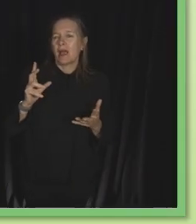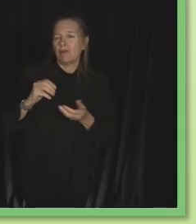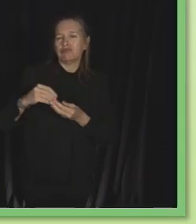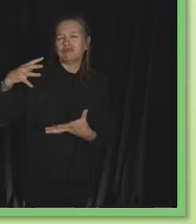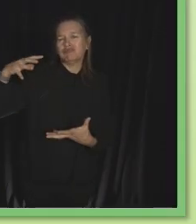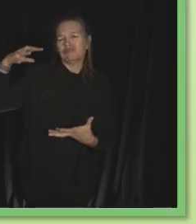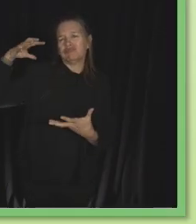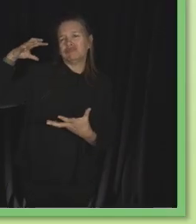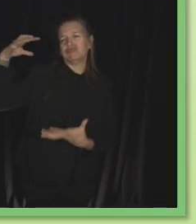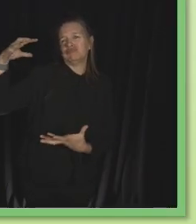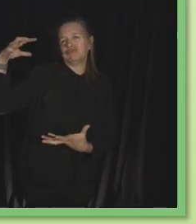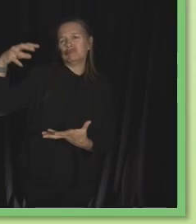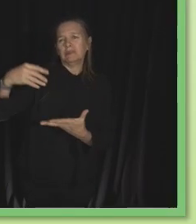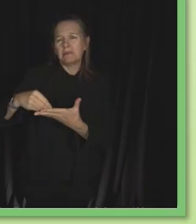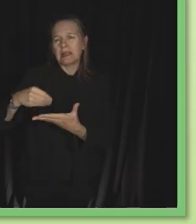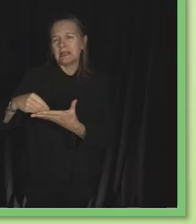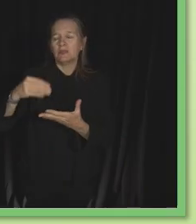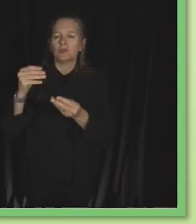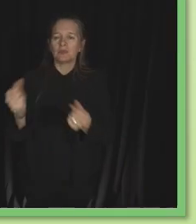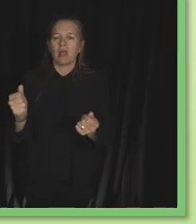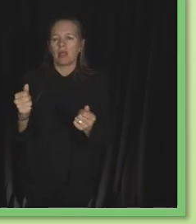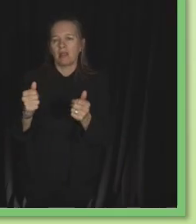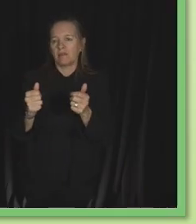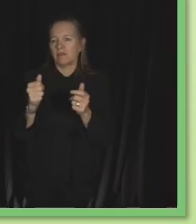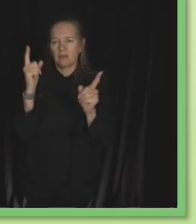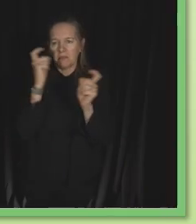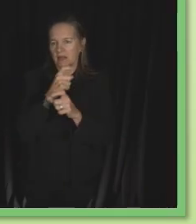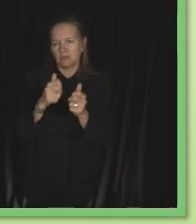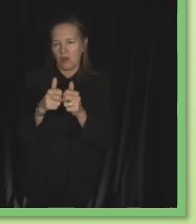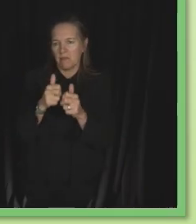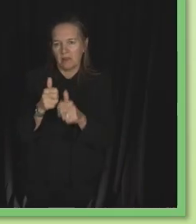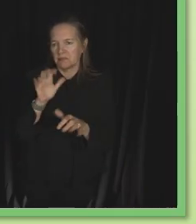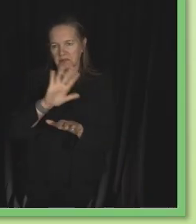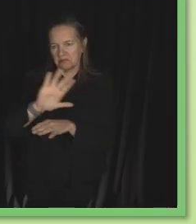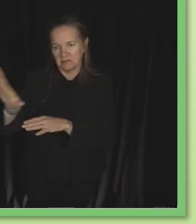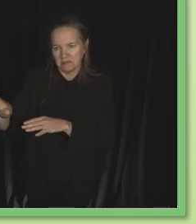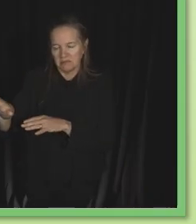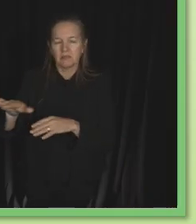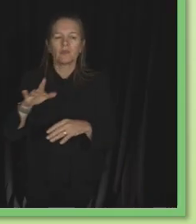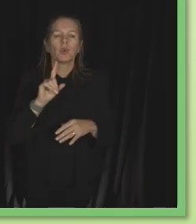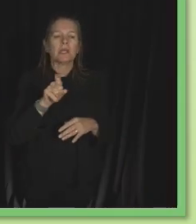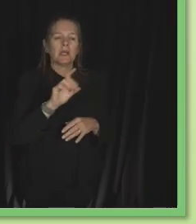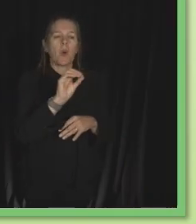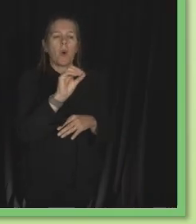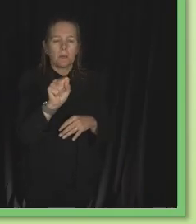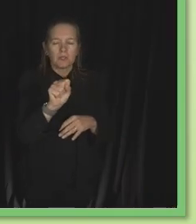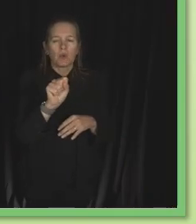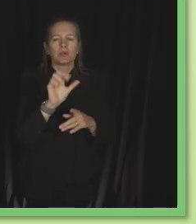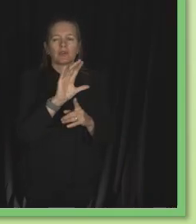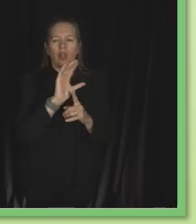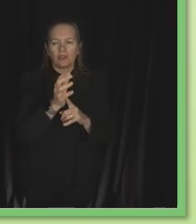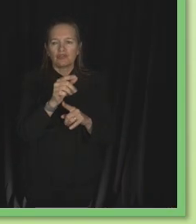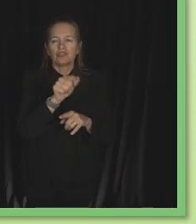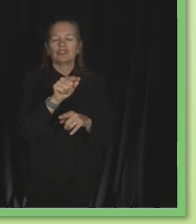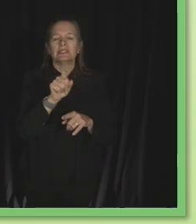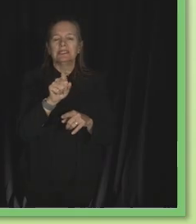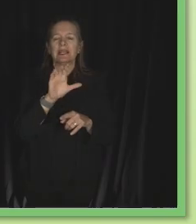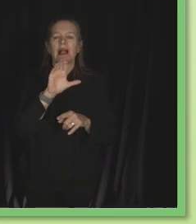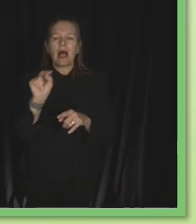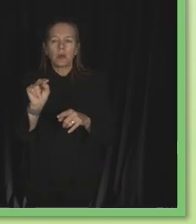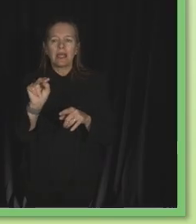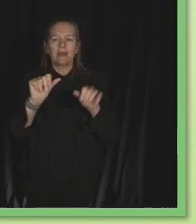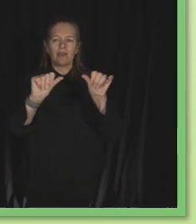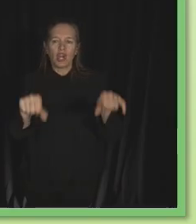to solve complex problems at scale. What you do need is an open source culture, a cloud native